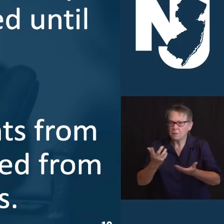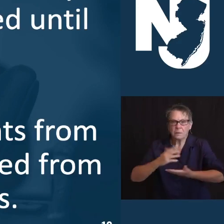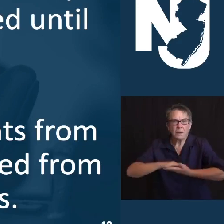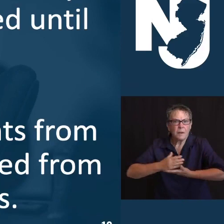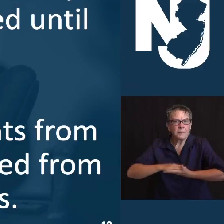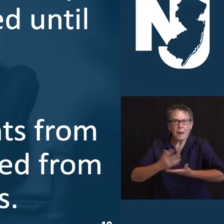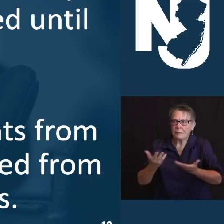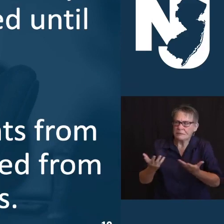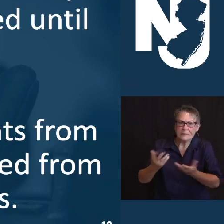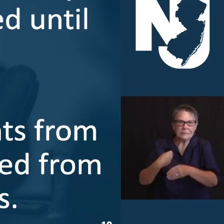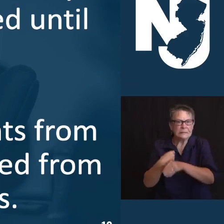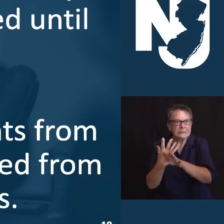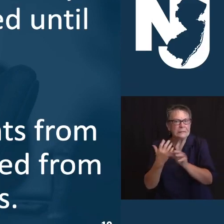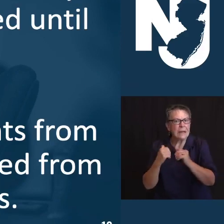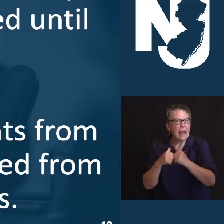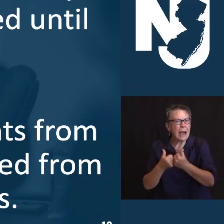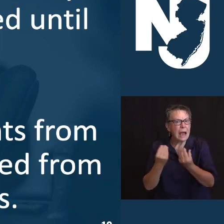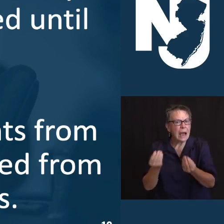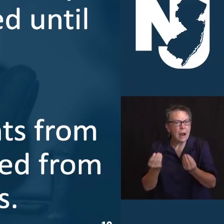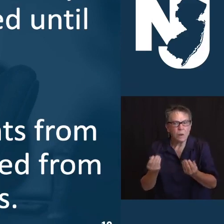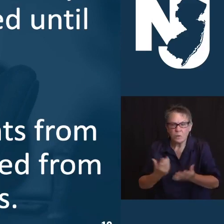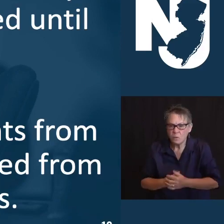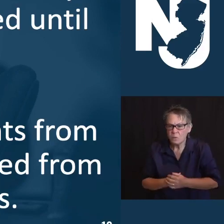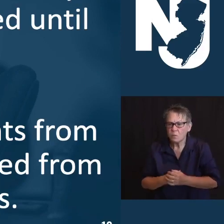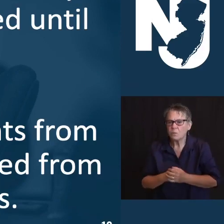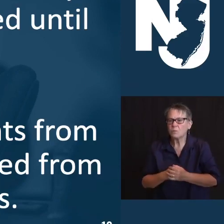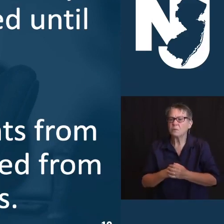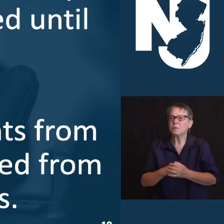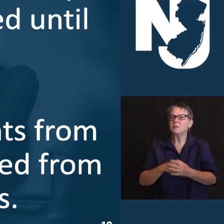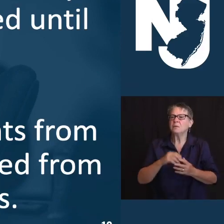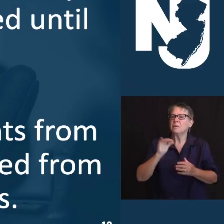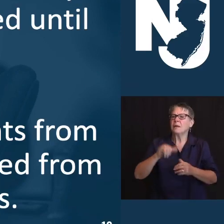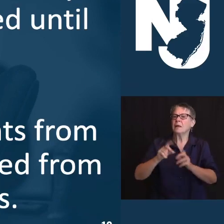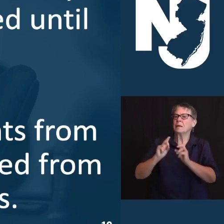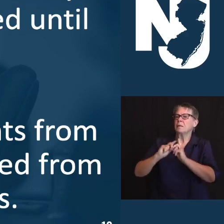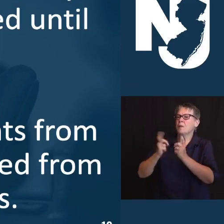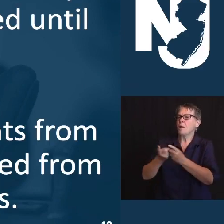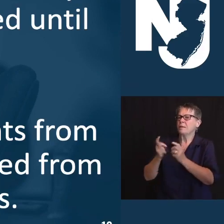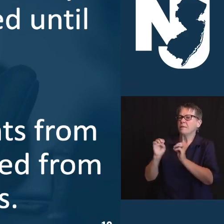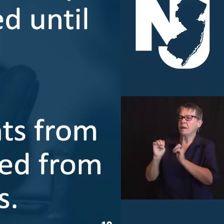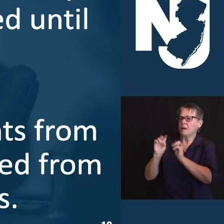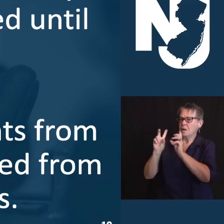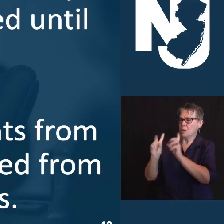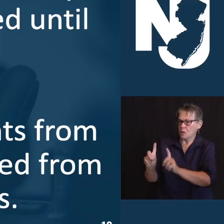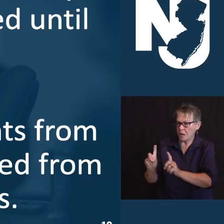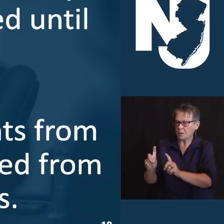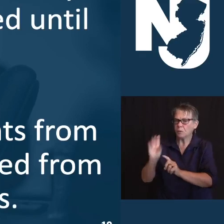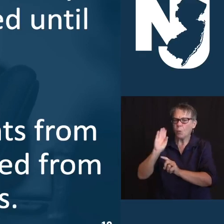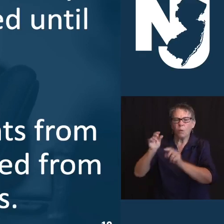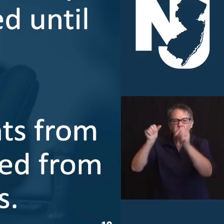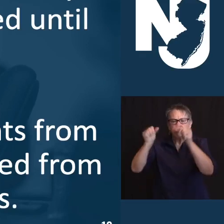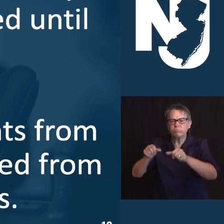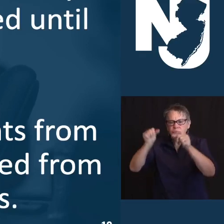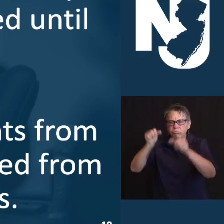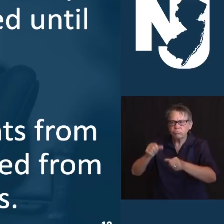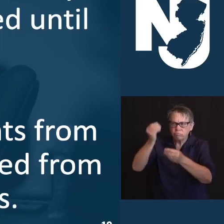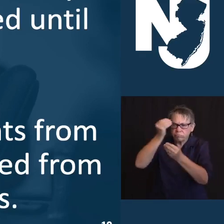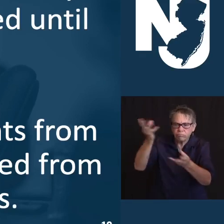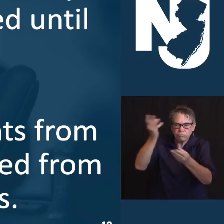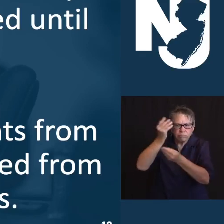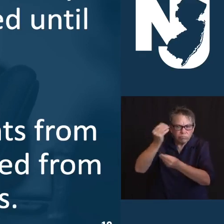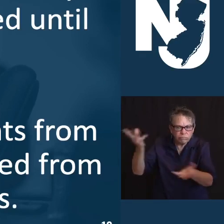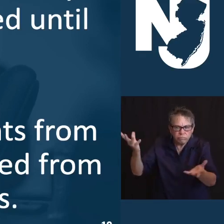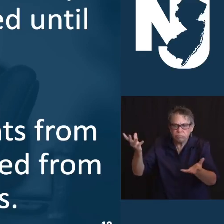will correct me if I'm wrong, the update on exactly where things stand on the reality of closing that digital divide. But we need